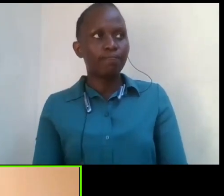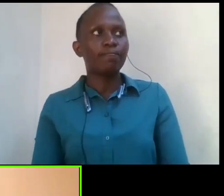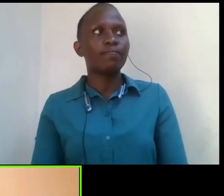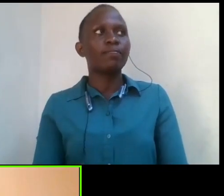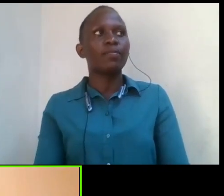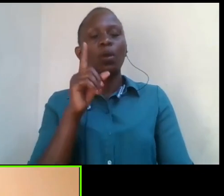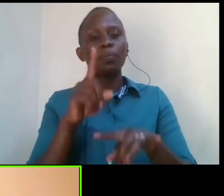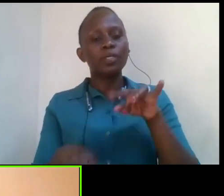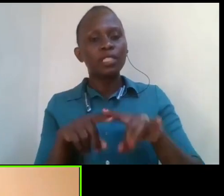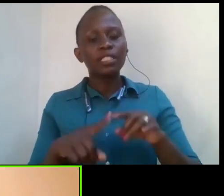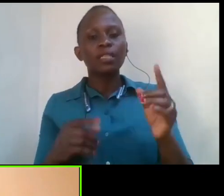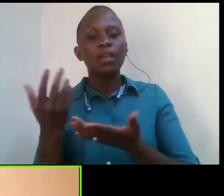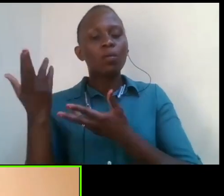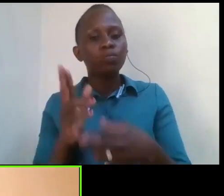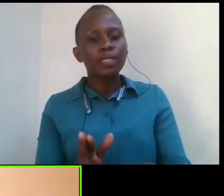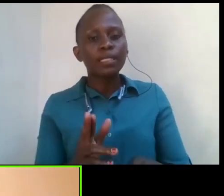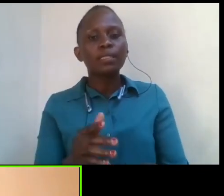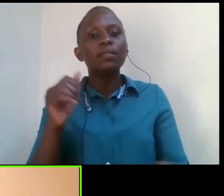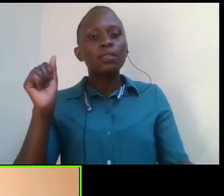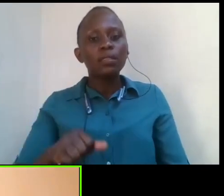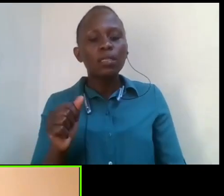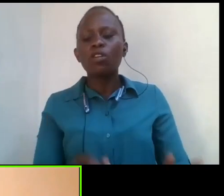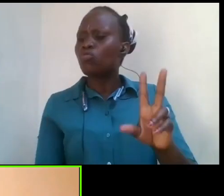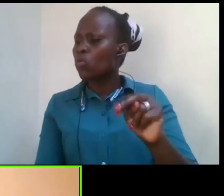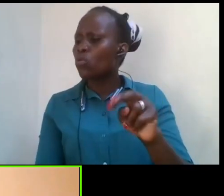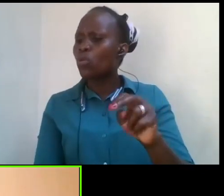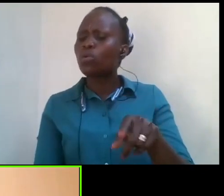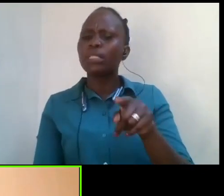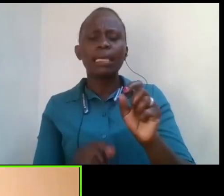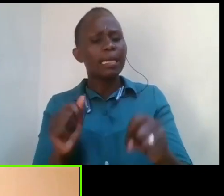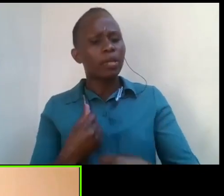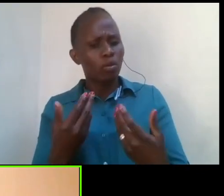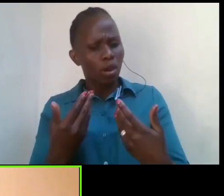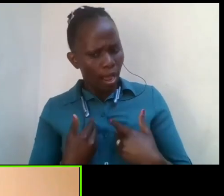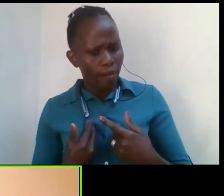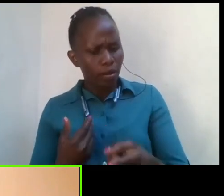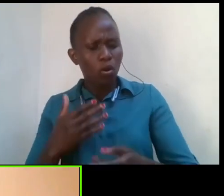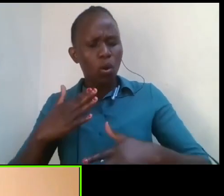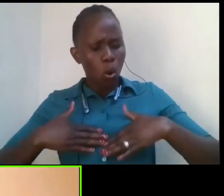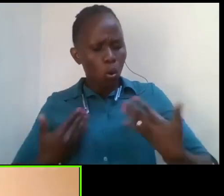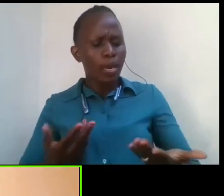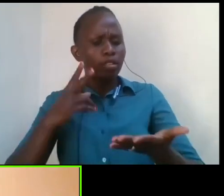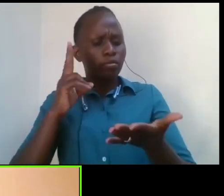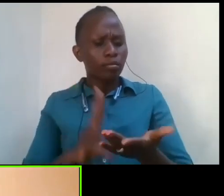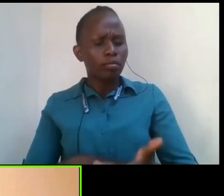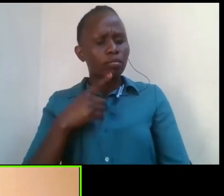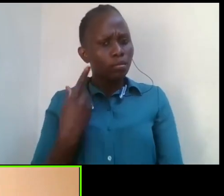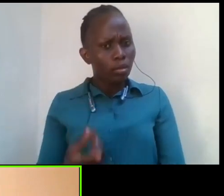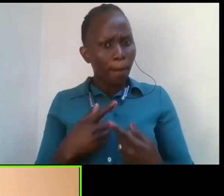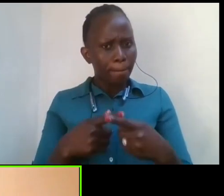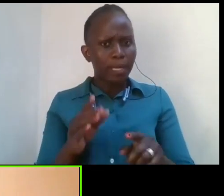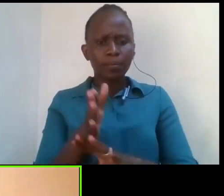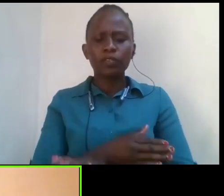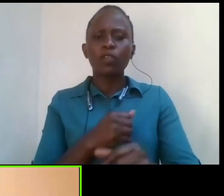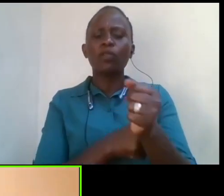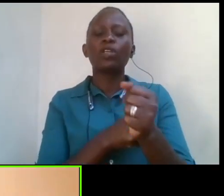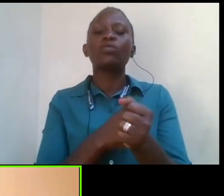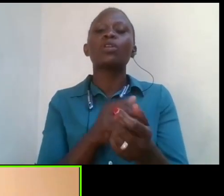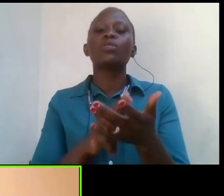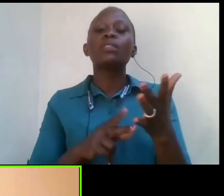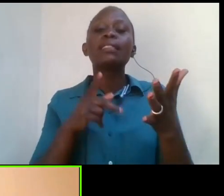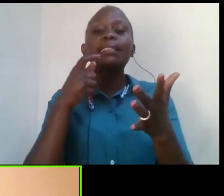politicians come up and say, no, this gentleman cannot claim ownership of this intellectual property, yet he was funded using the taxpayers'